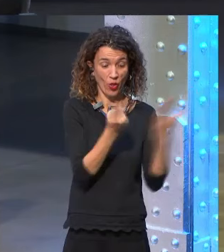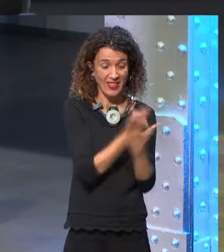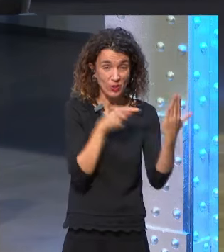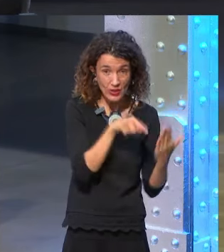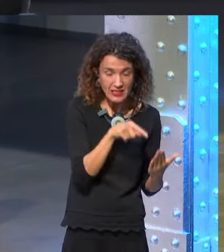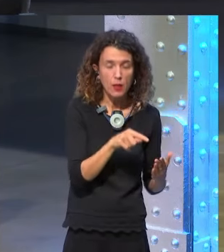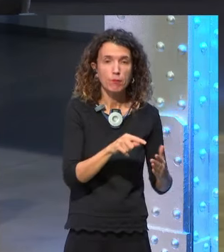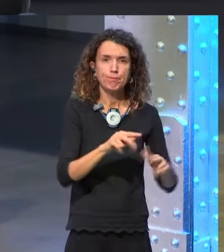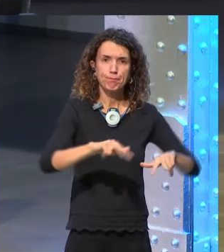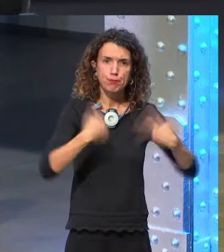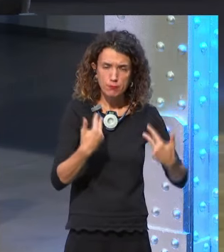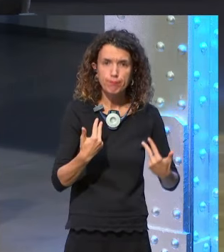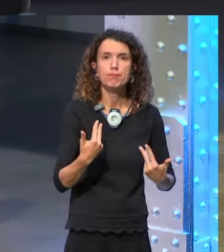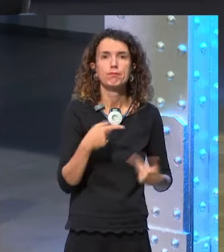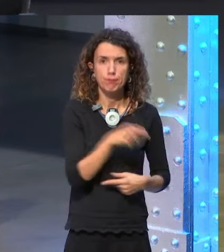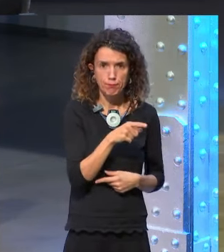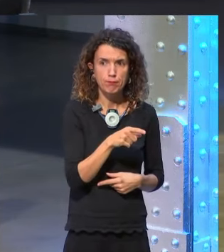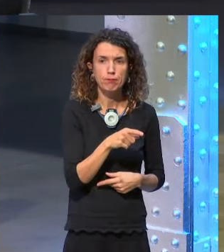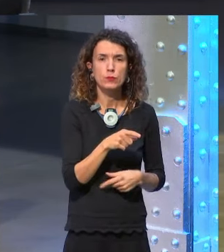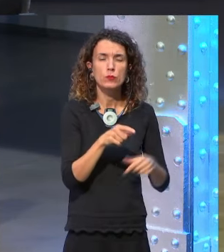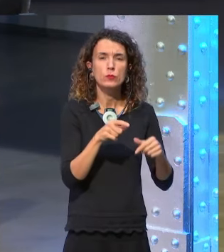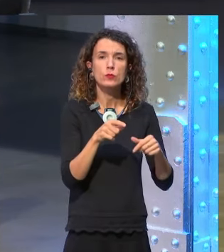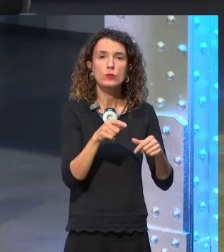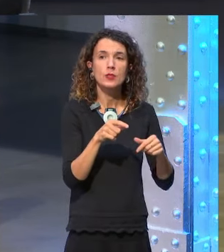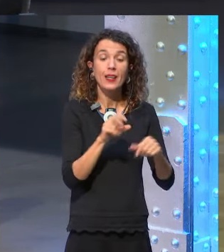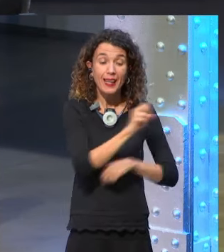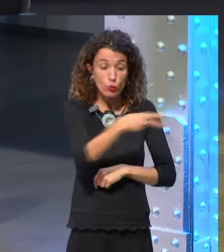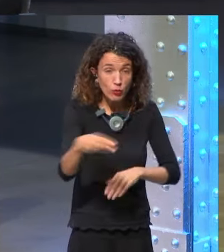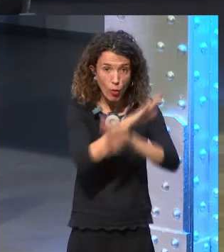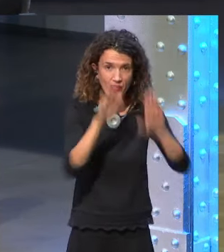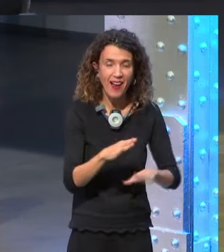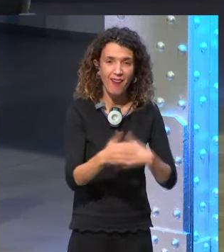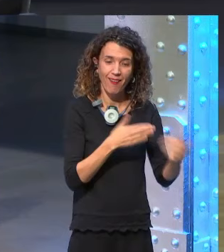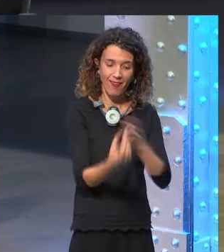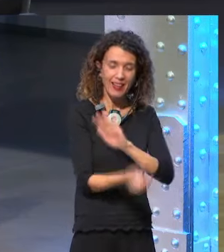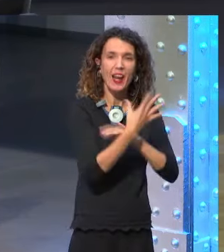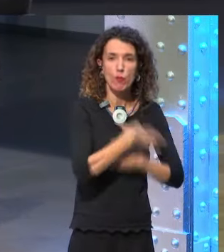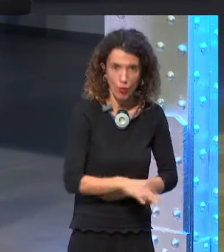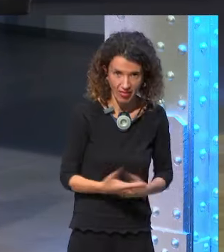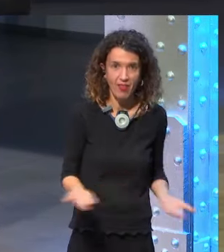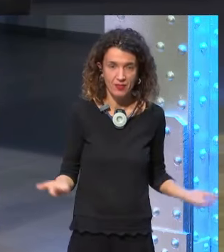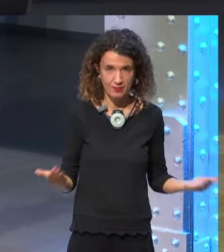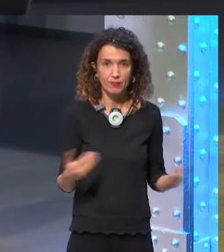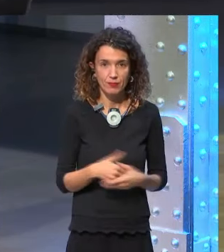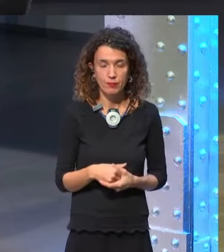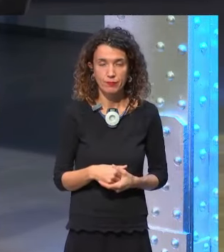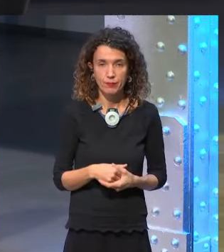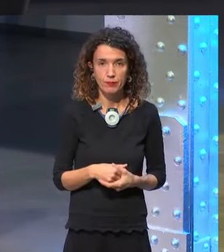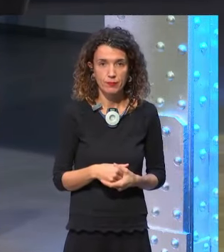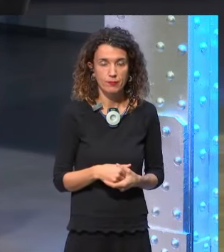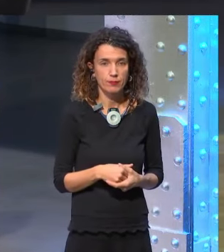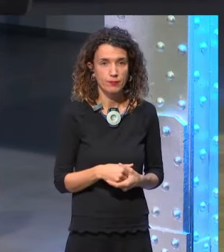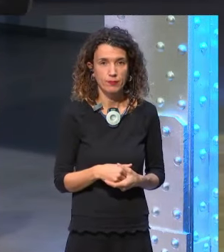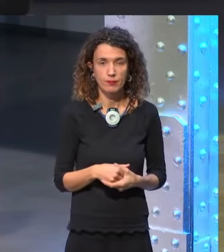own the results that he wants to ultimately design with. So we don't want Apple to enter this business. Sorry. I wouldn't be